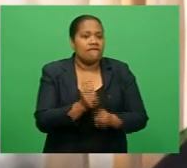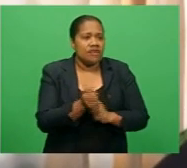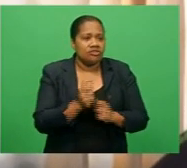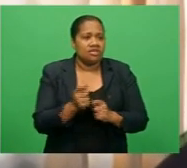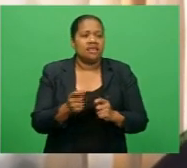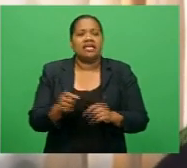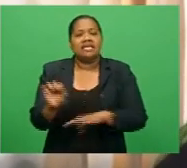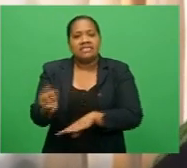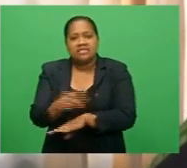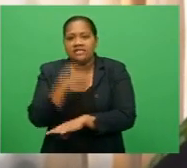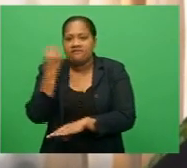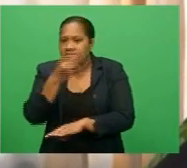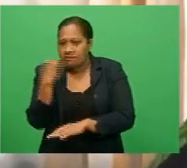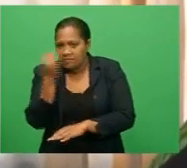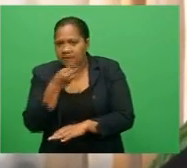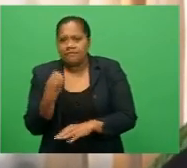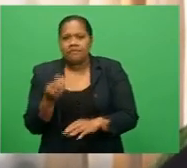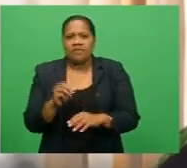lobsters,